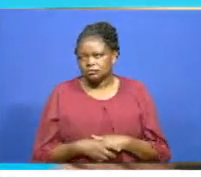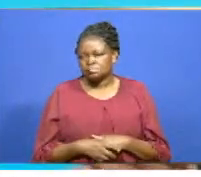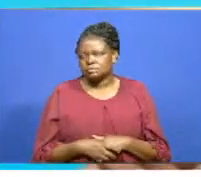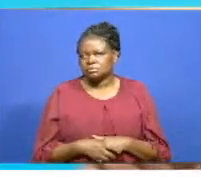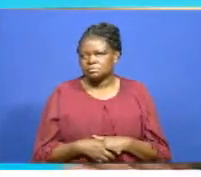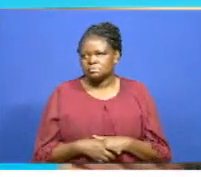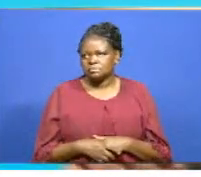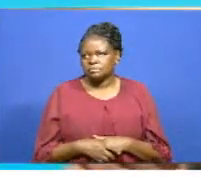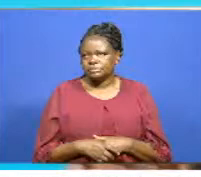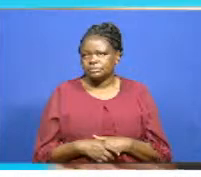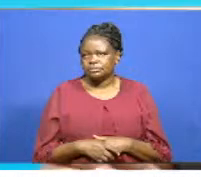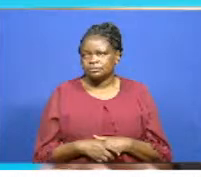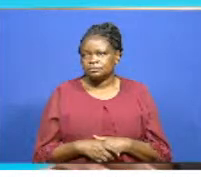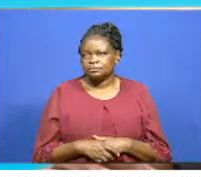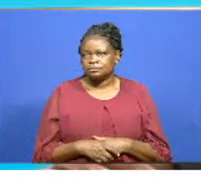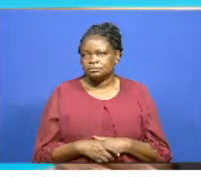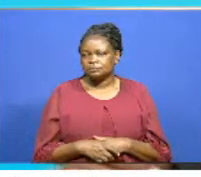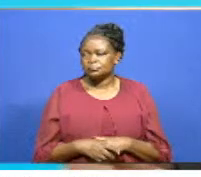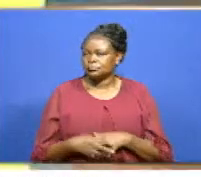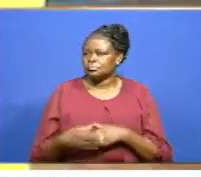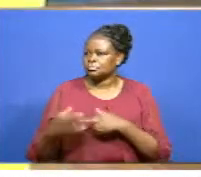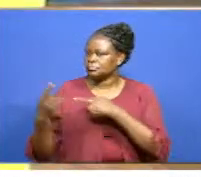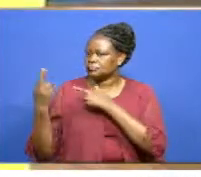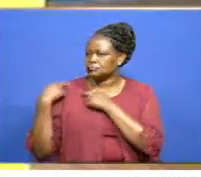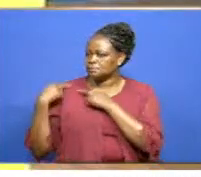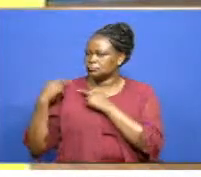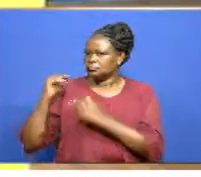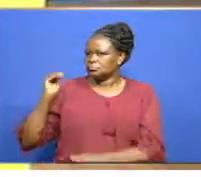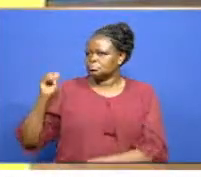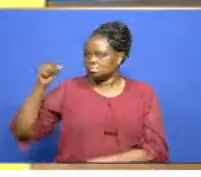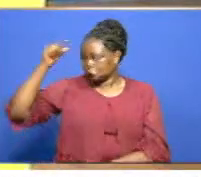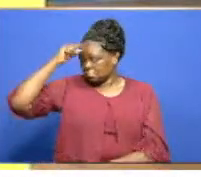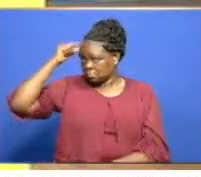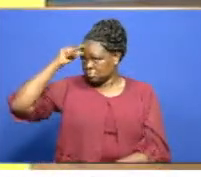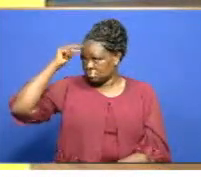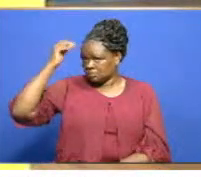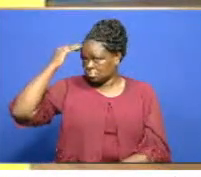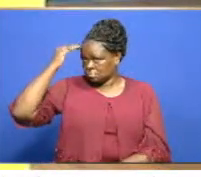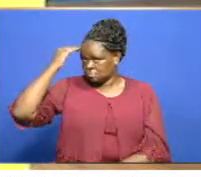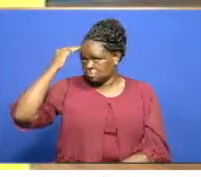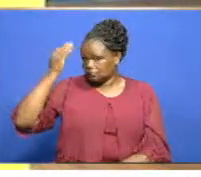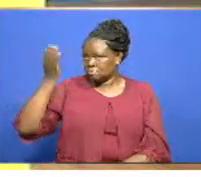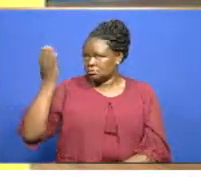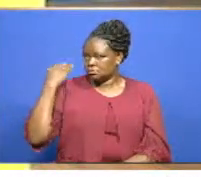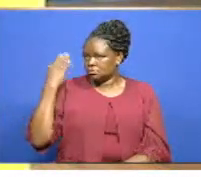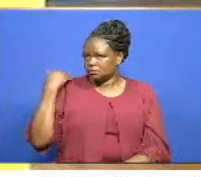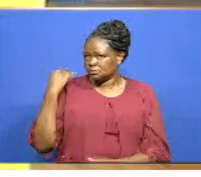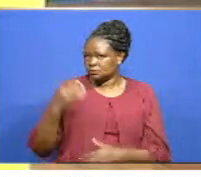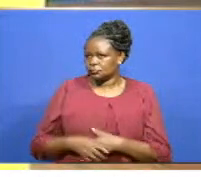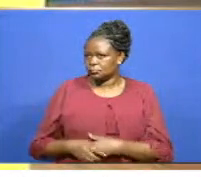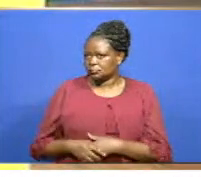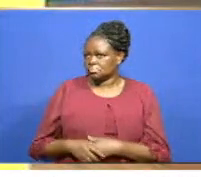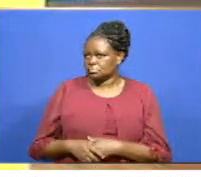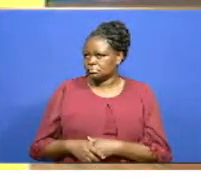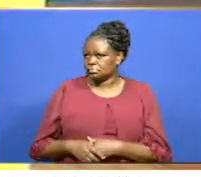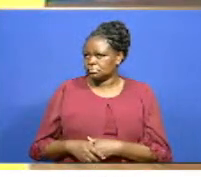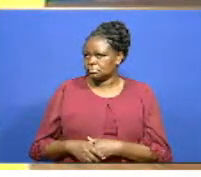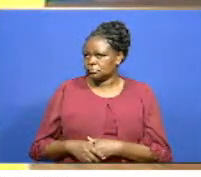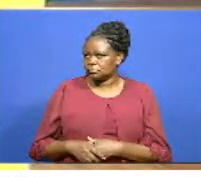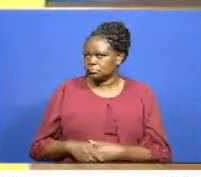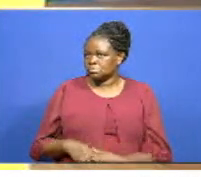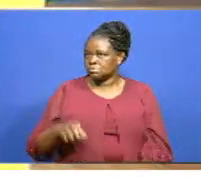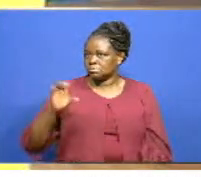by-elections tomorrow? Yeah, the role of the county government. Remember, a few days ago, Cleophas